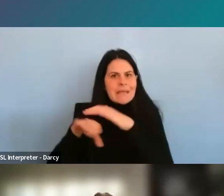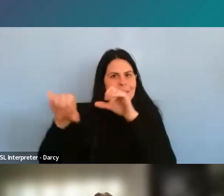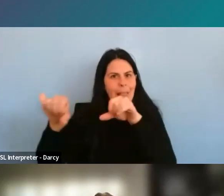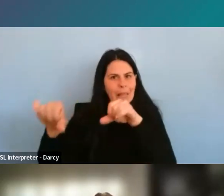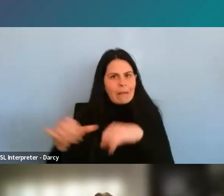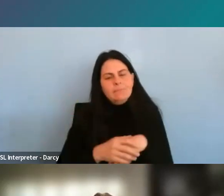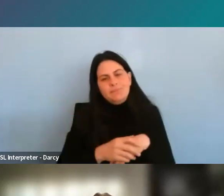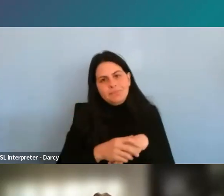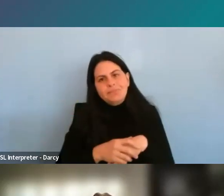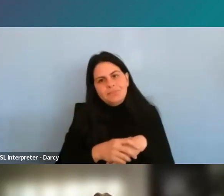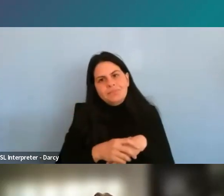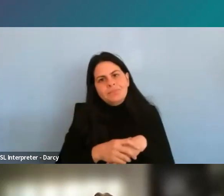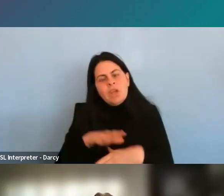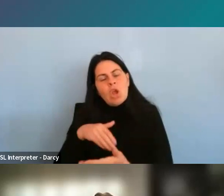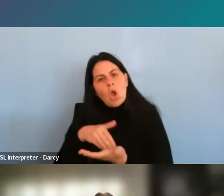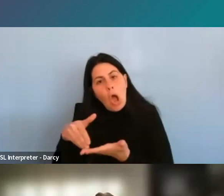And often